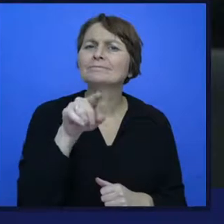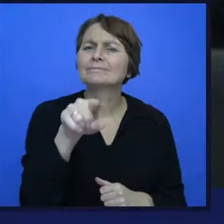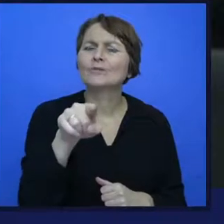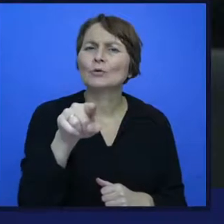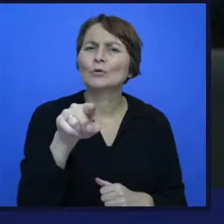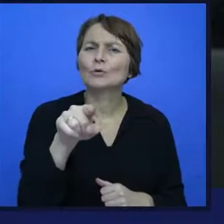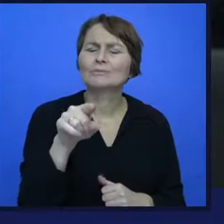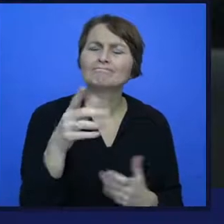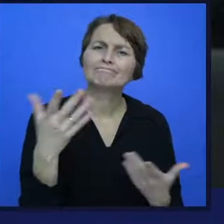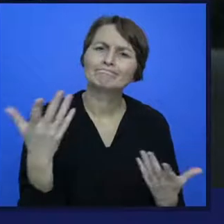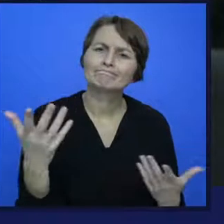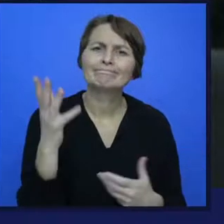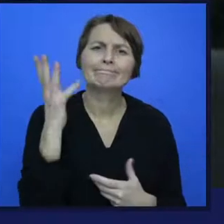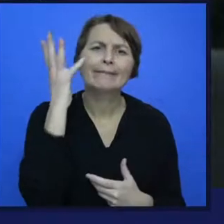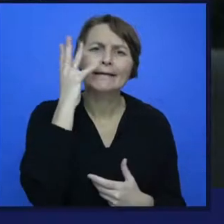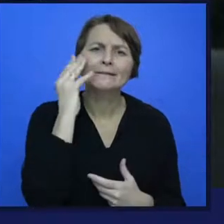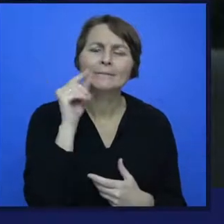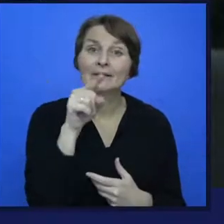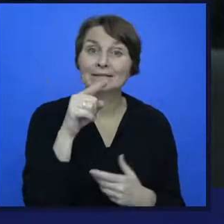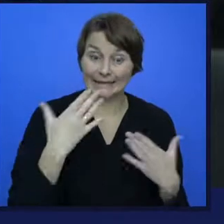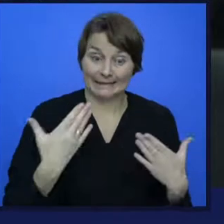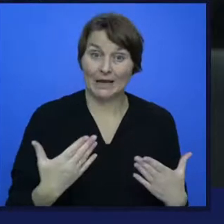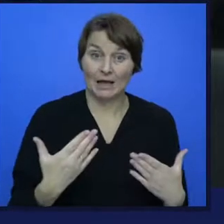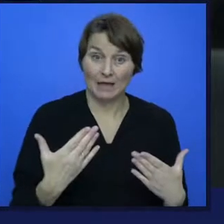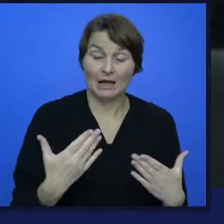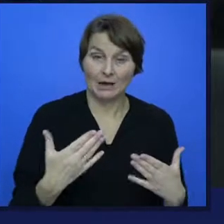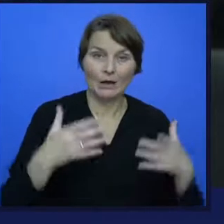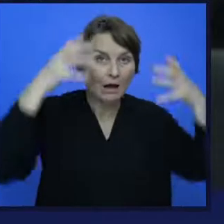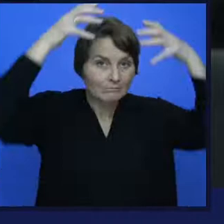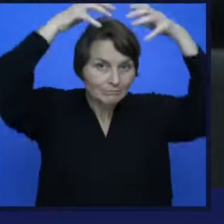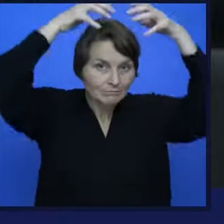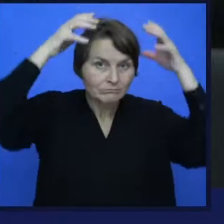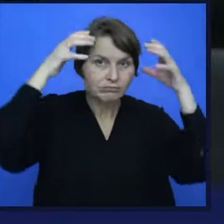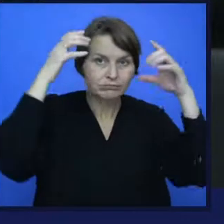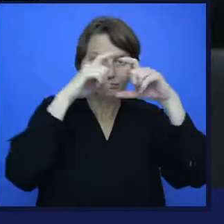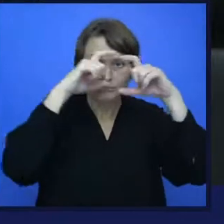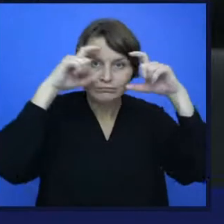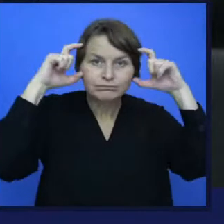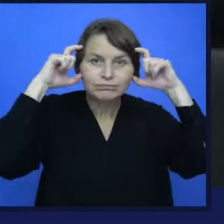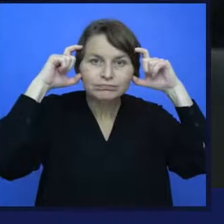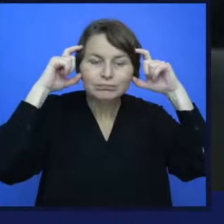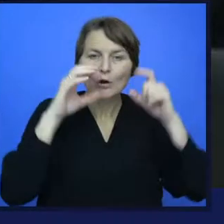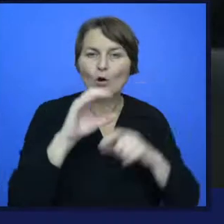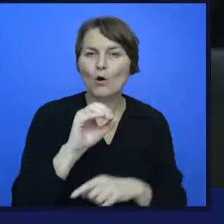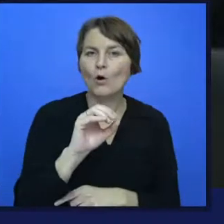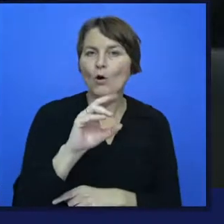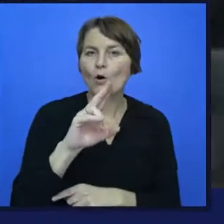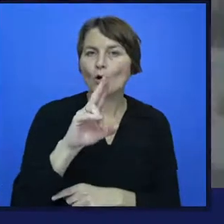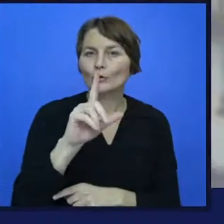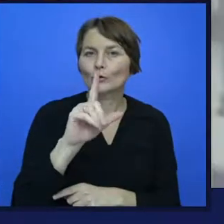the device that you have currently, the Oculus Quest? How's that for you?